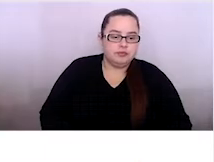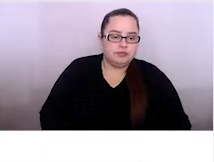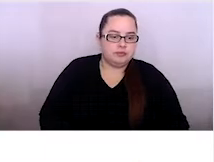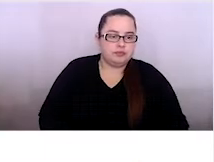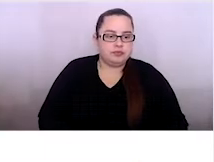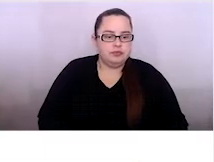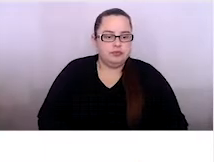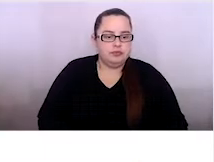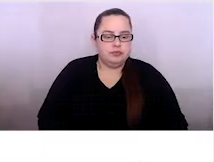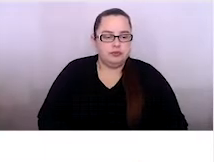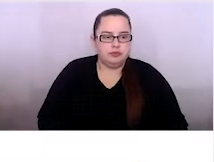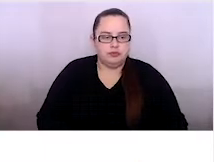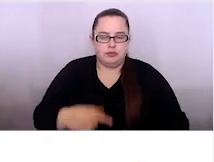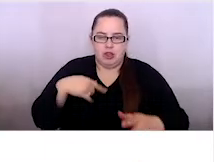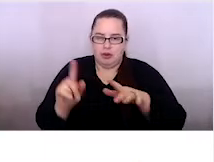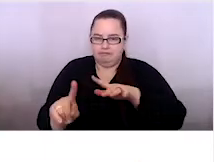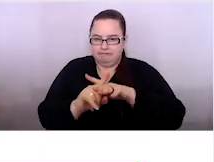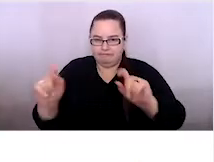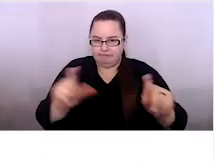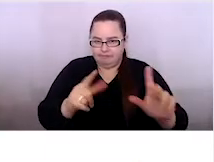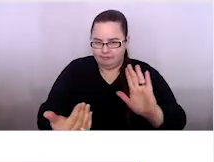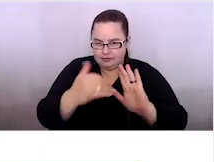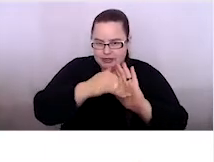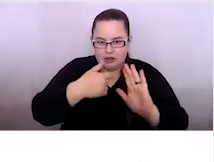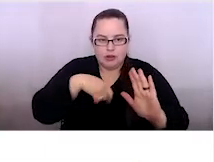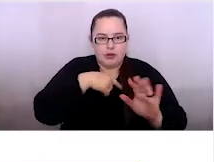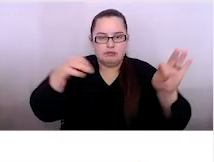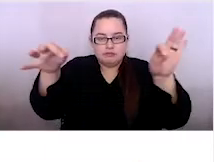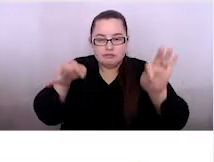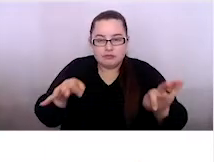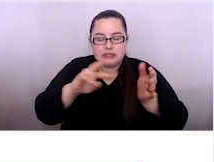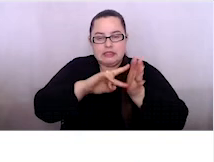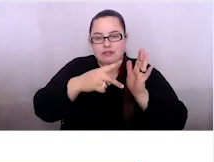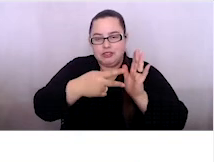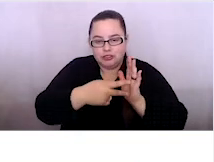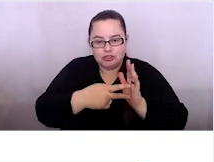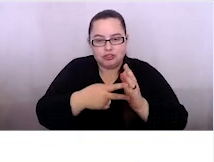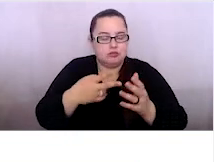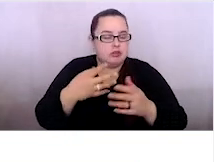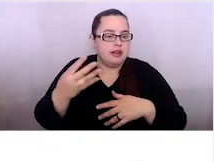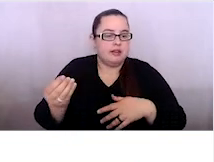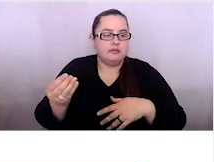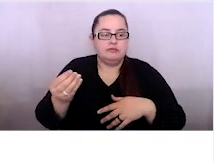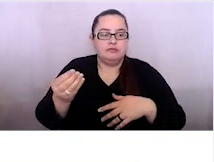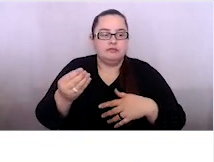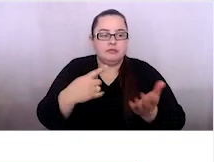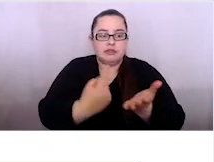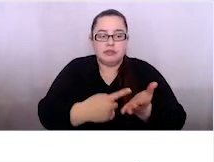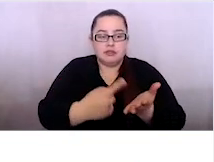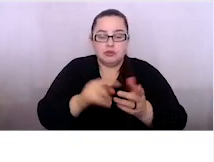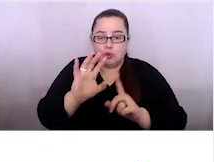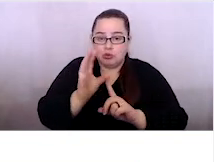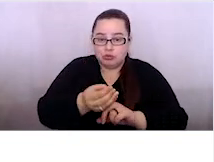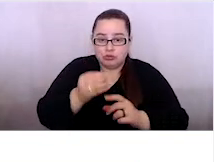So I just wanted to bring this up again as we've gone over definitions and talked about cultures